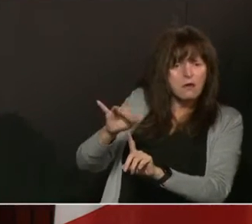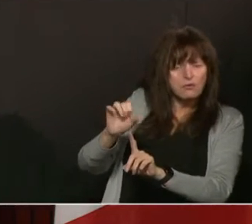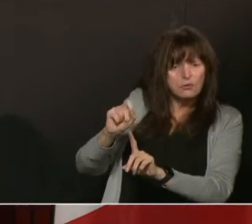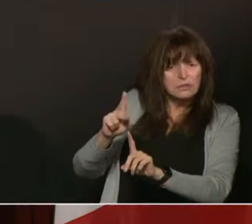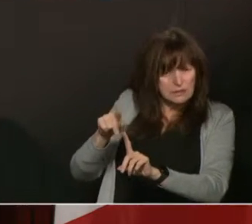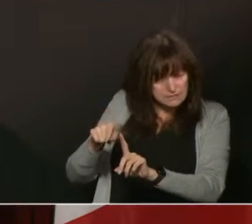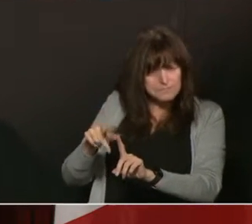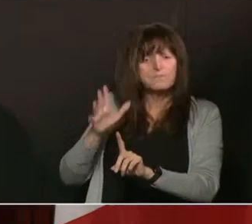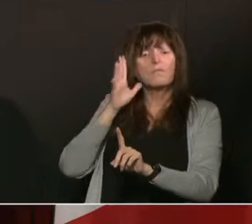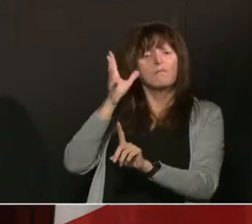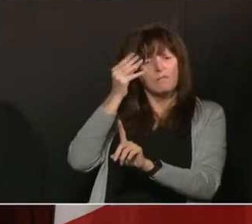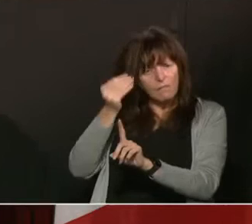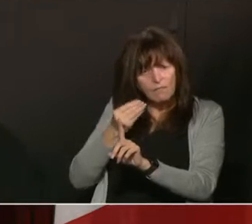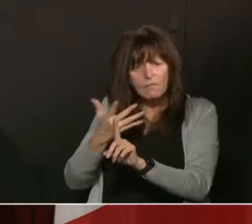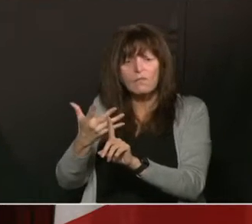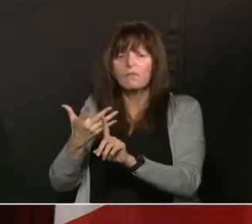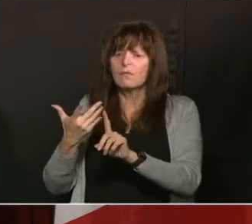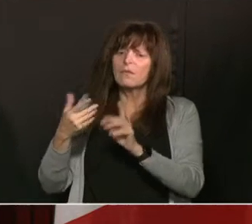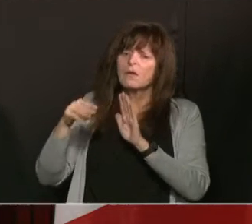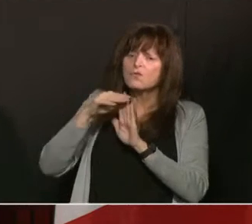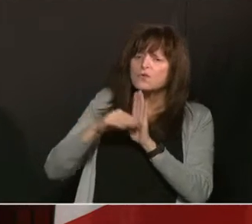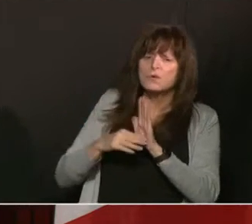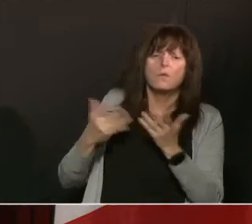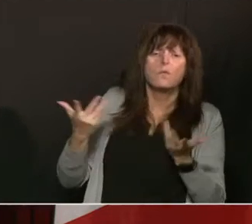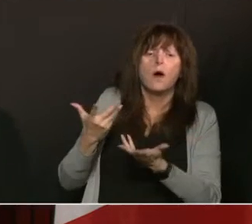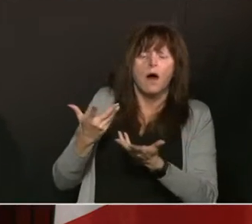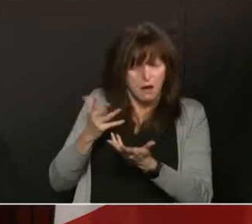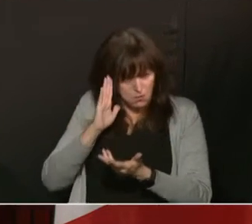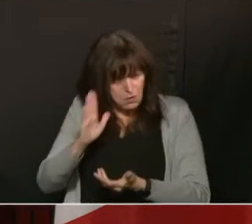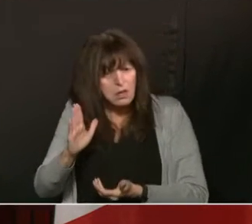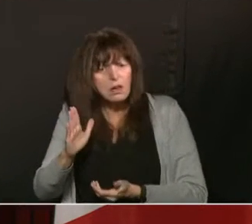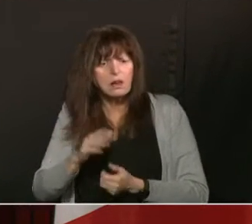to identify and inform their close contacts.